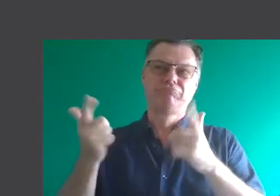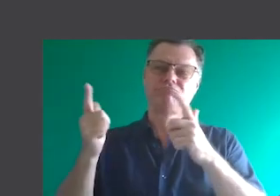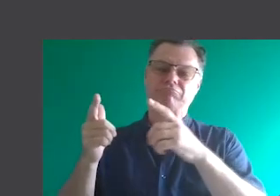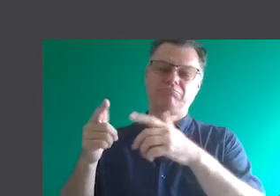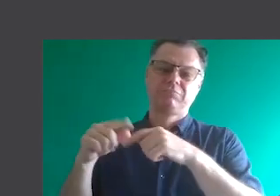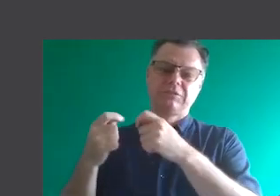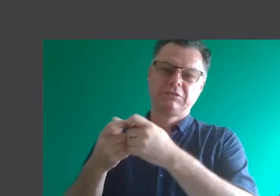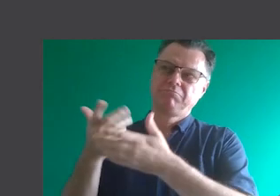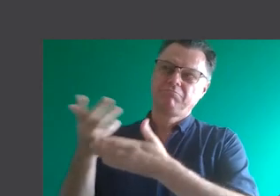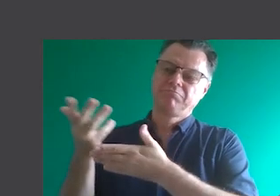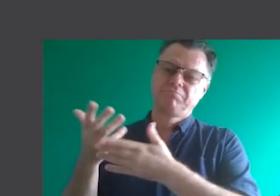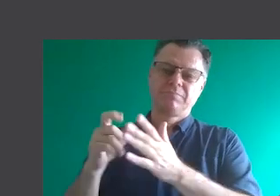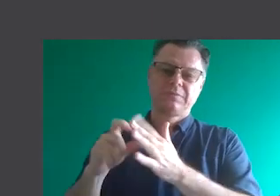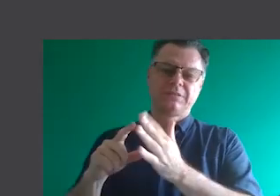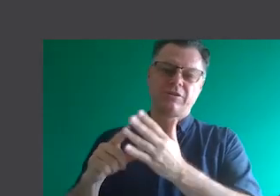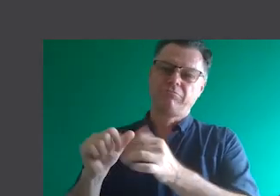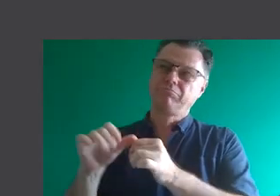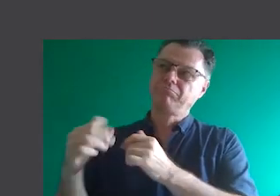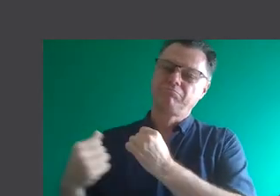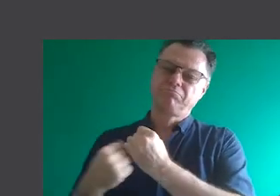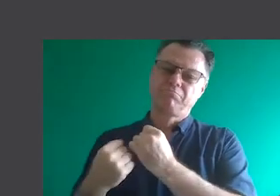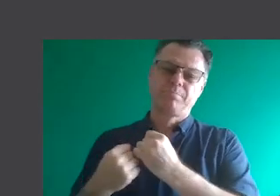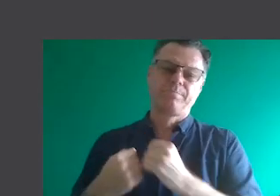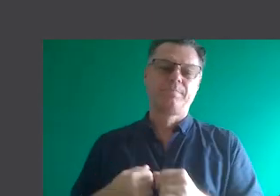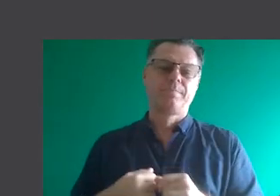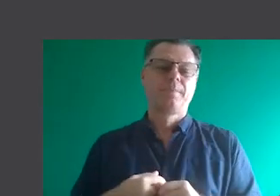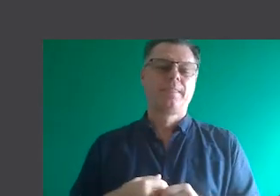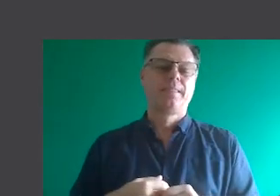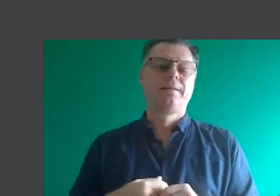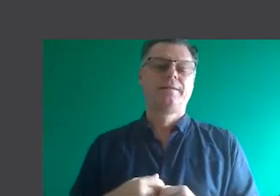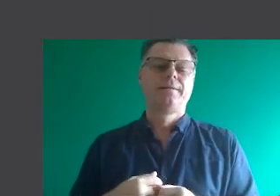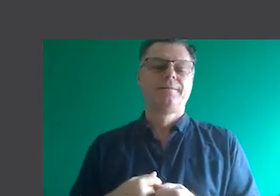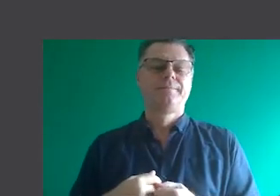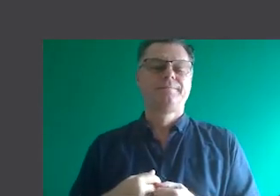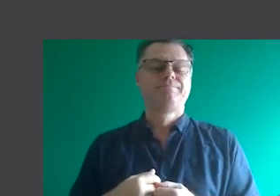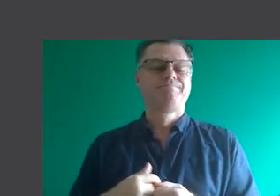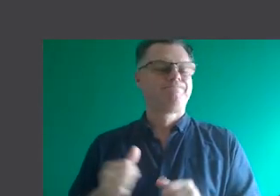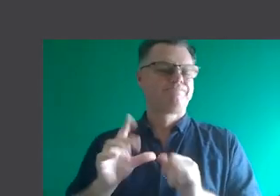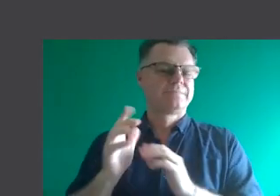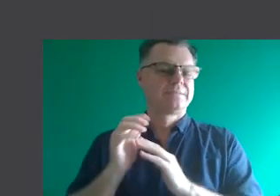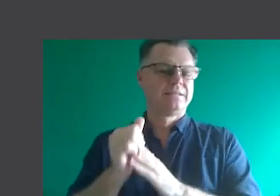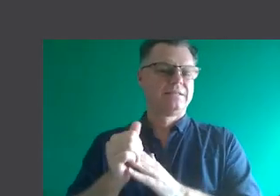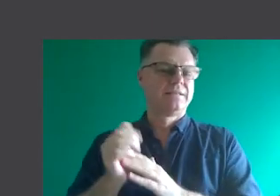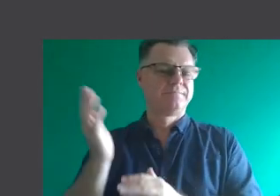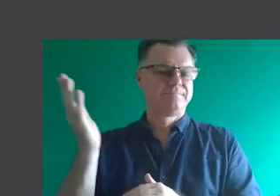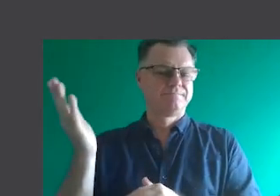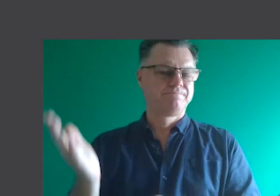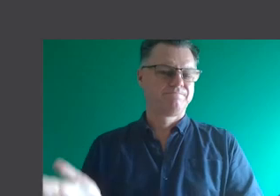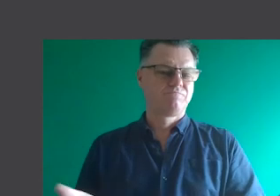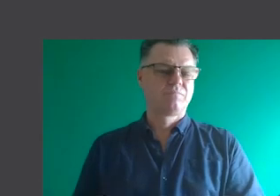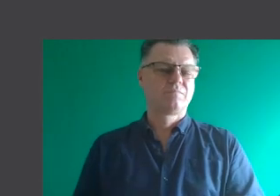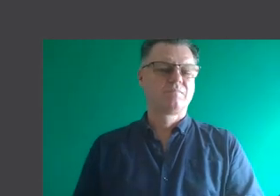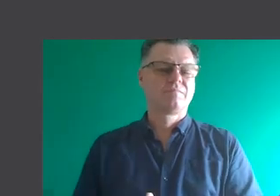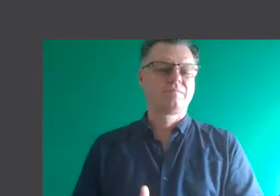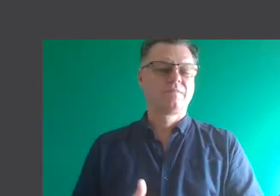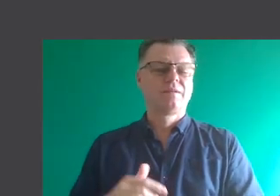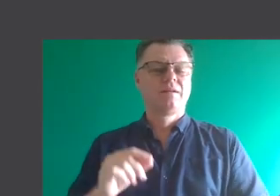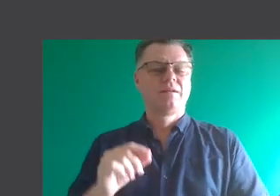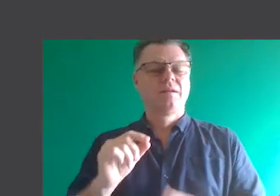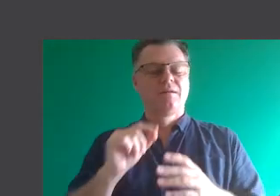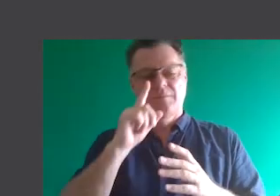the executive of the MTIA, which I really appreciate, from the CEO down. It's been a really good example of top-down